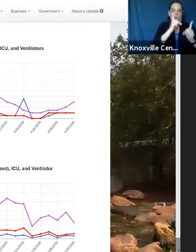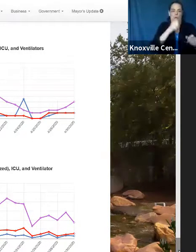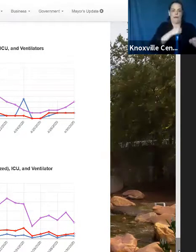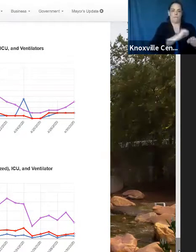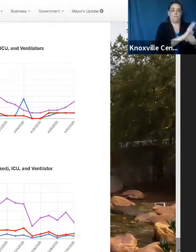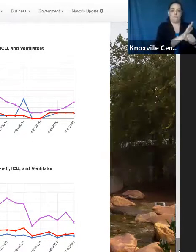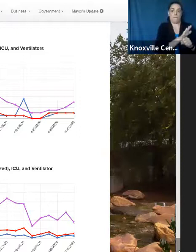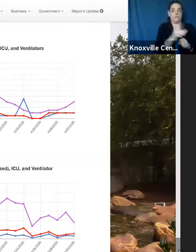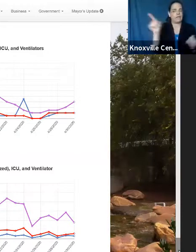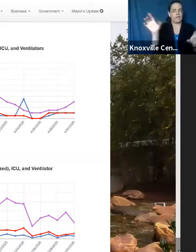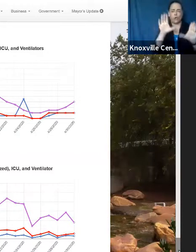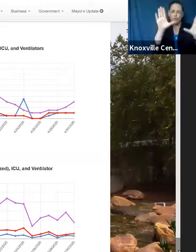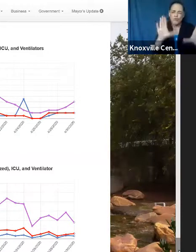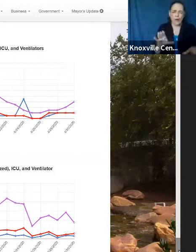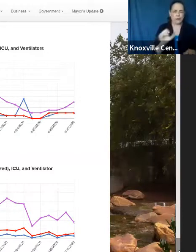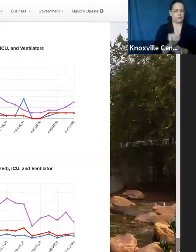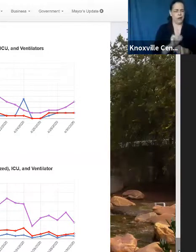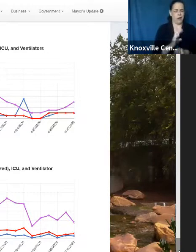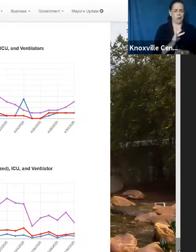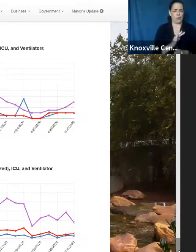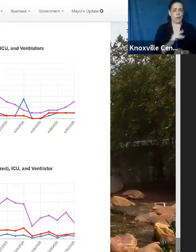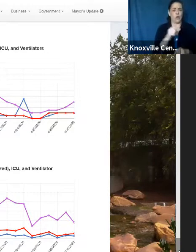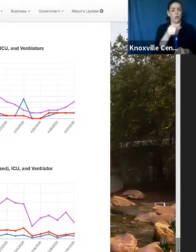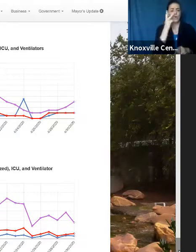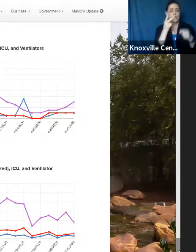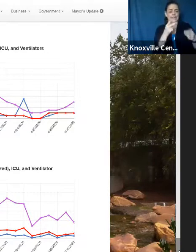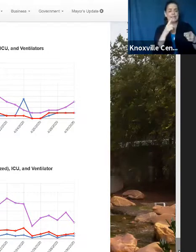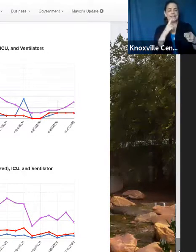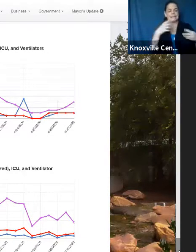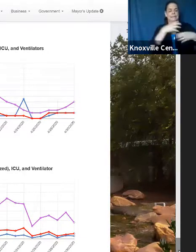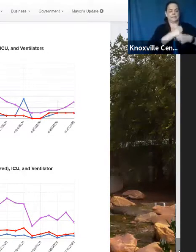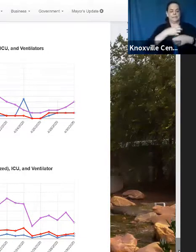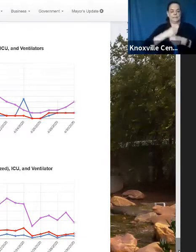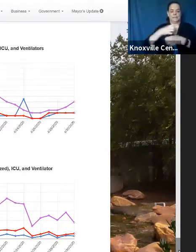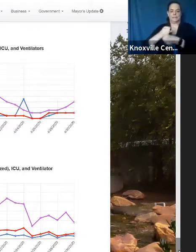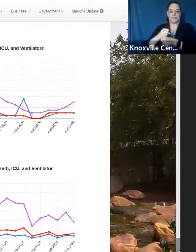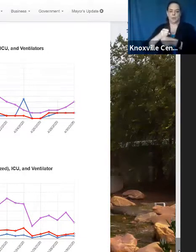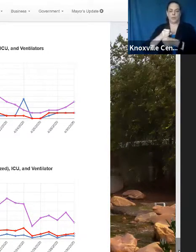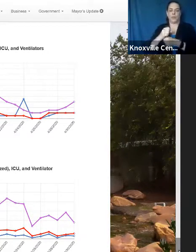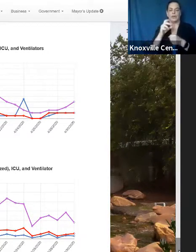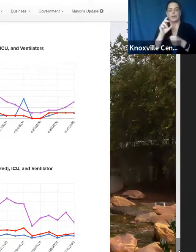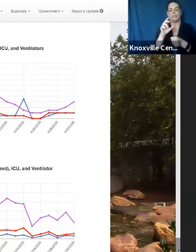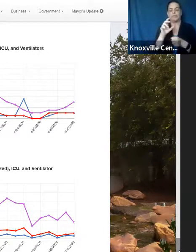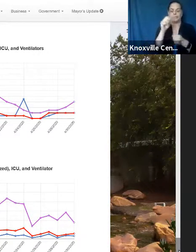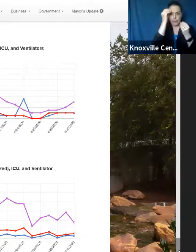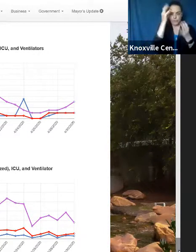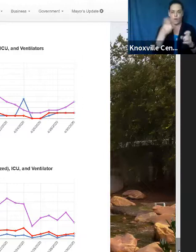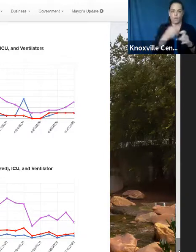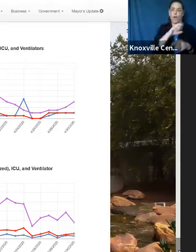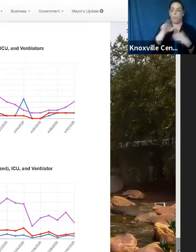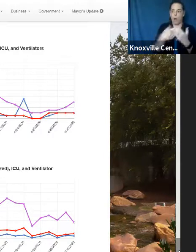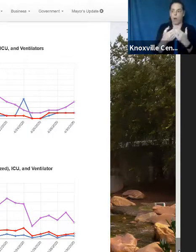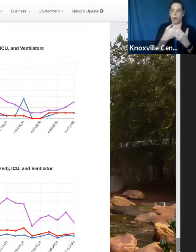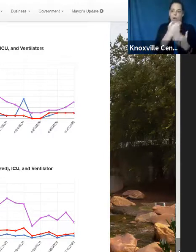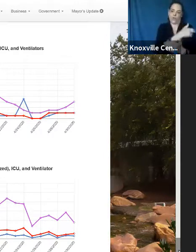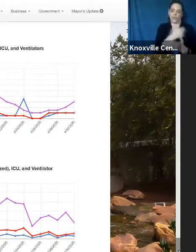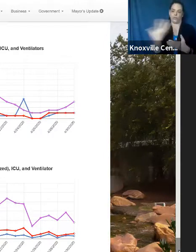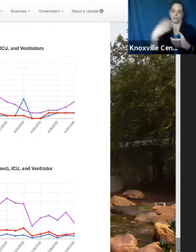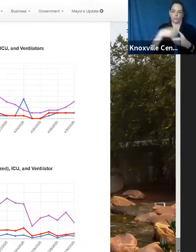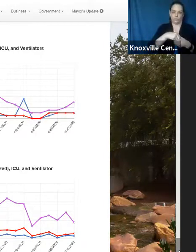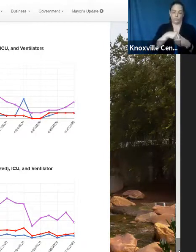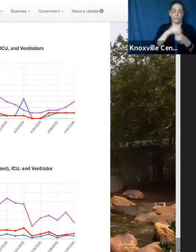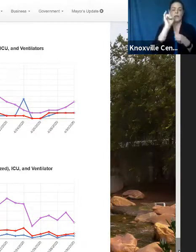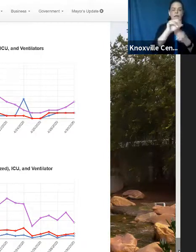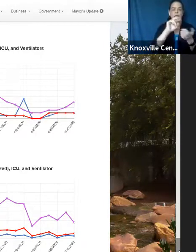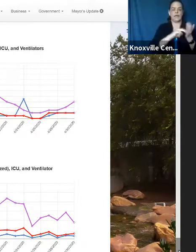from the Healthcare Resource Tracking System, and it's summary data from all of our participating hospitals. That encompasses those